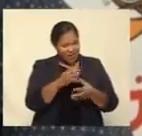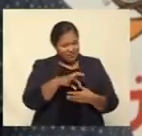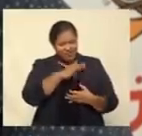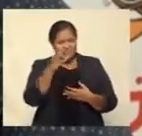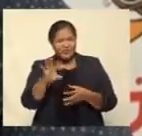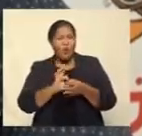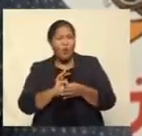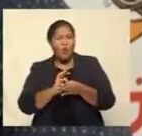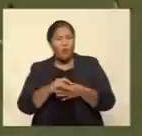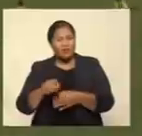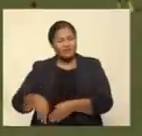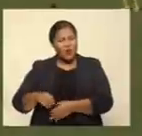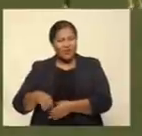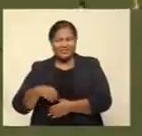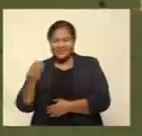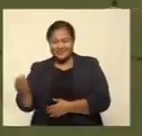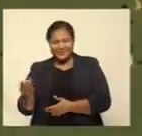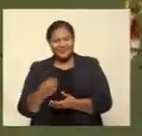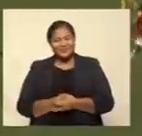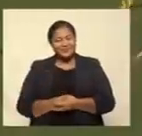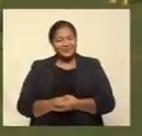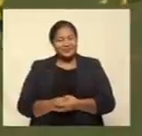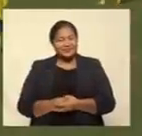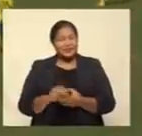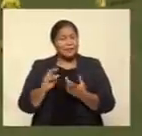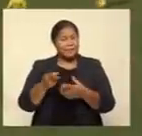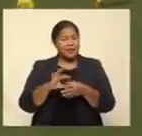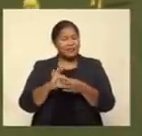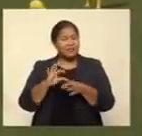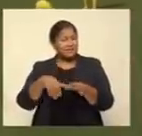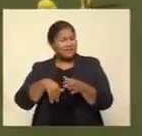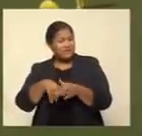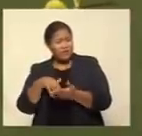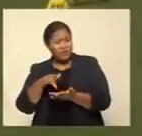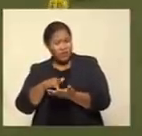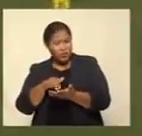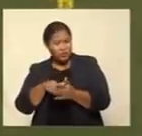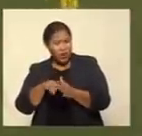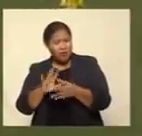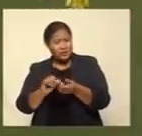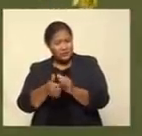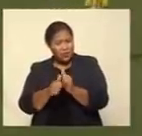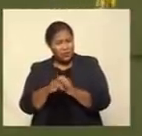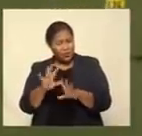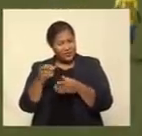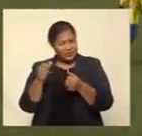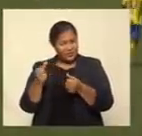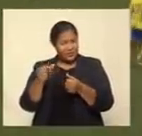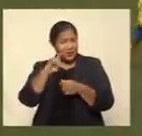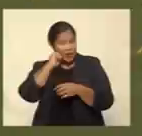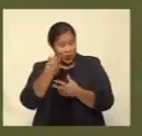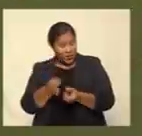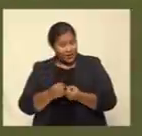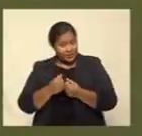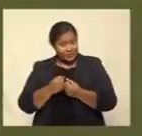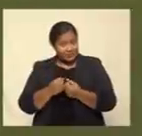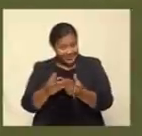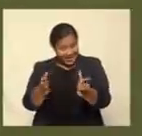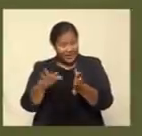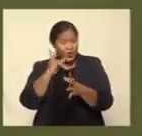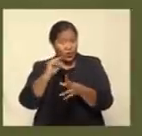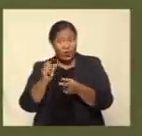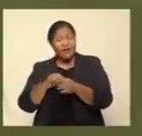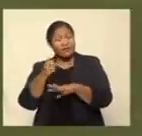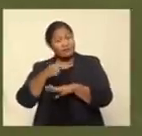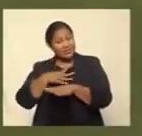and from the reserves. All football matches are deferred indefinitely and will resume once the green light is given by the Ministry